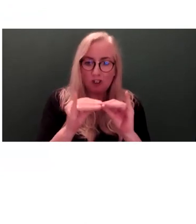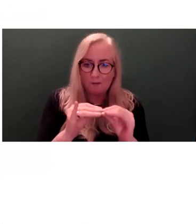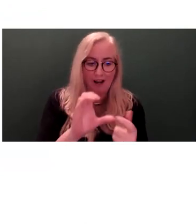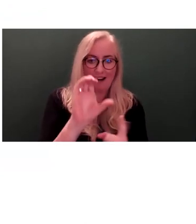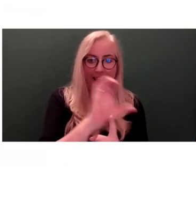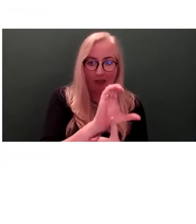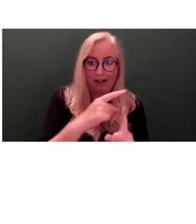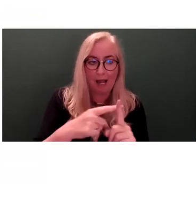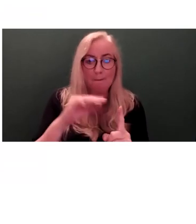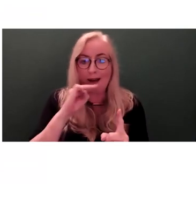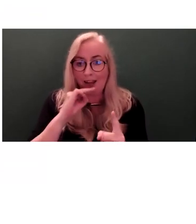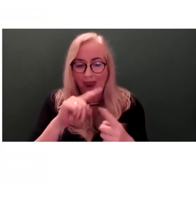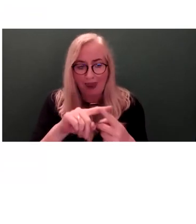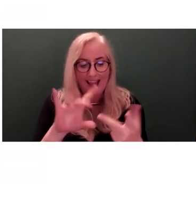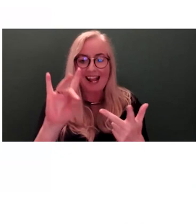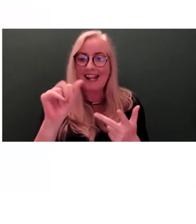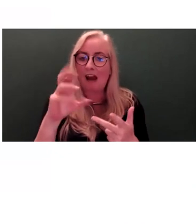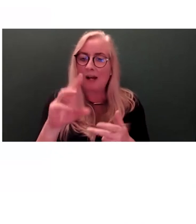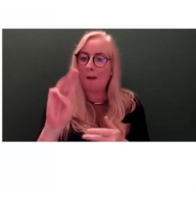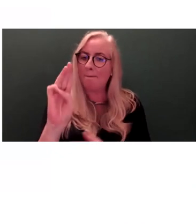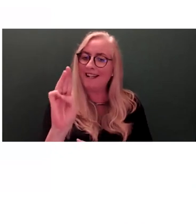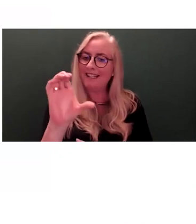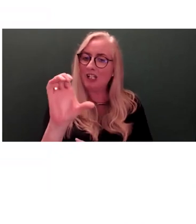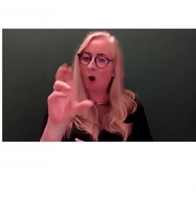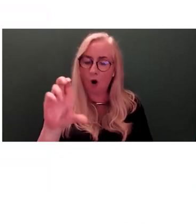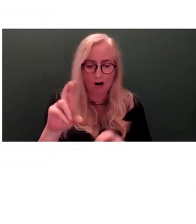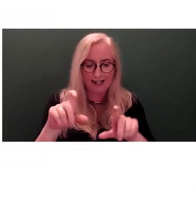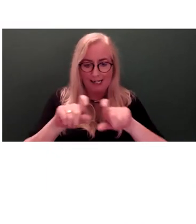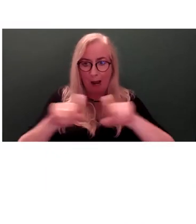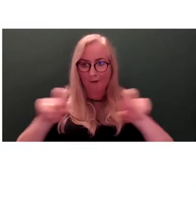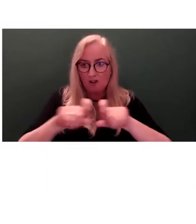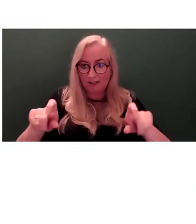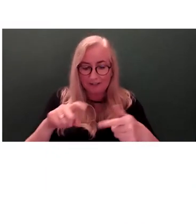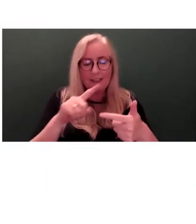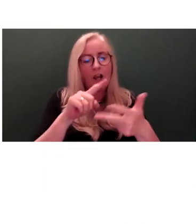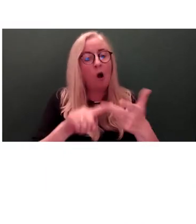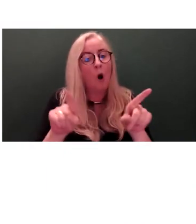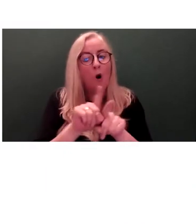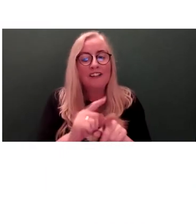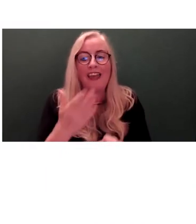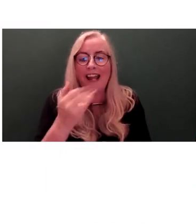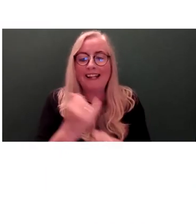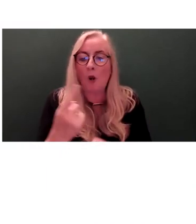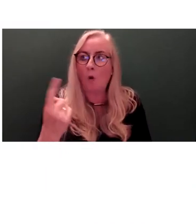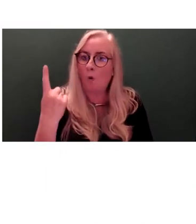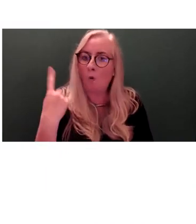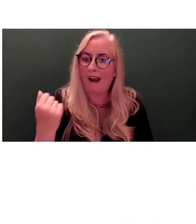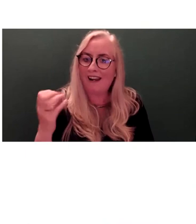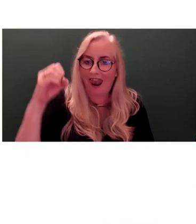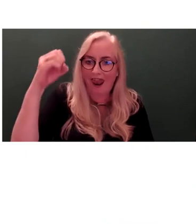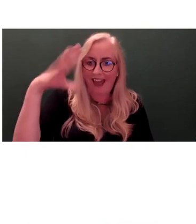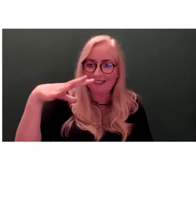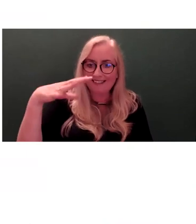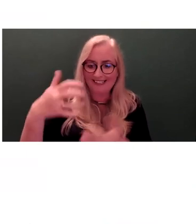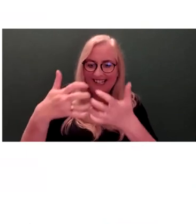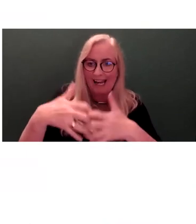and Michael, and Karen, our PCR captioner, for their work today. Also, thanks to all in the white light technical team